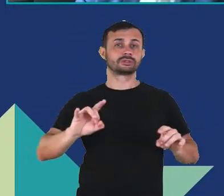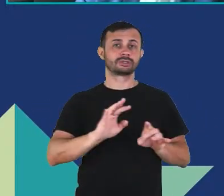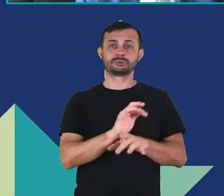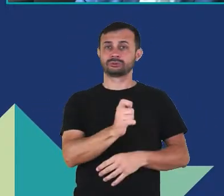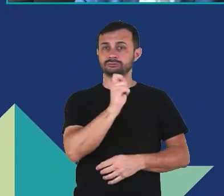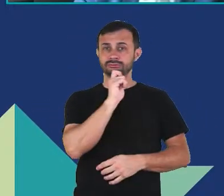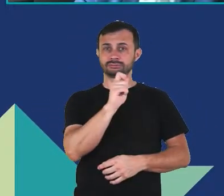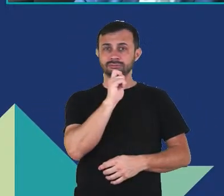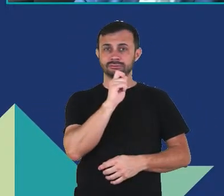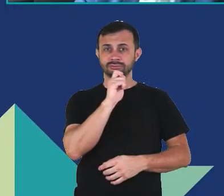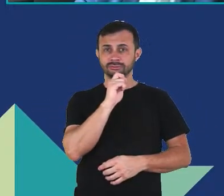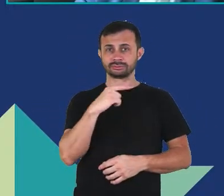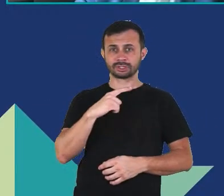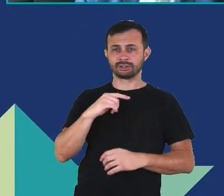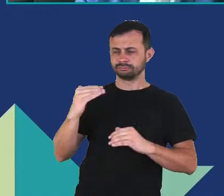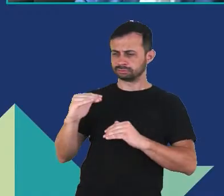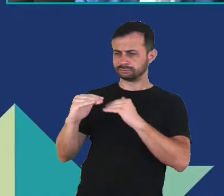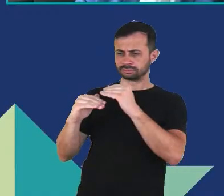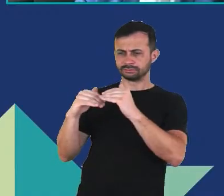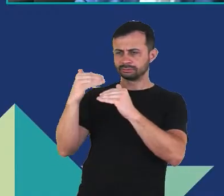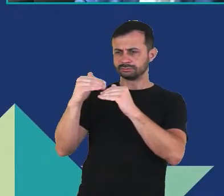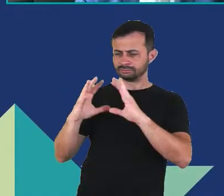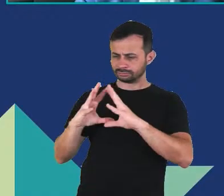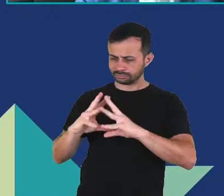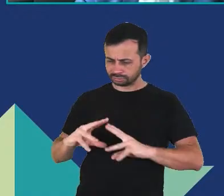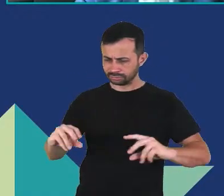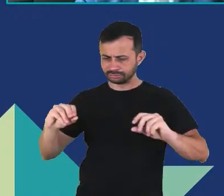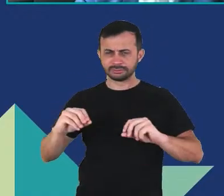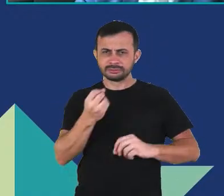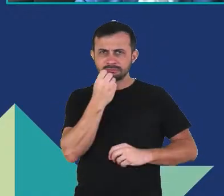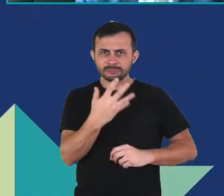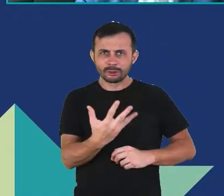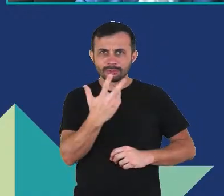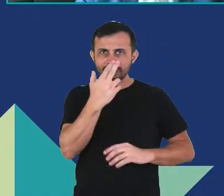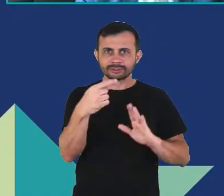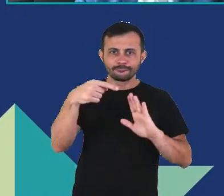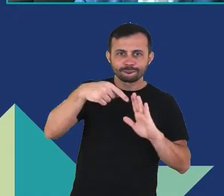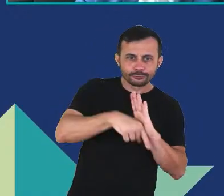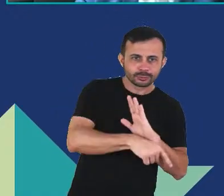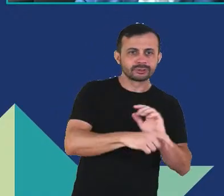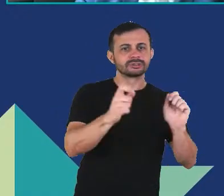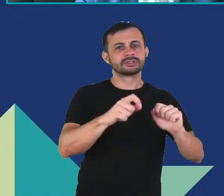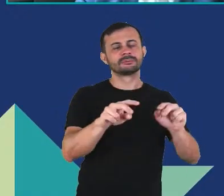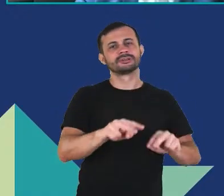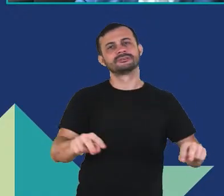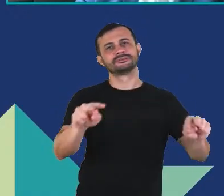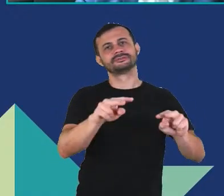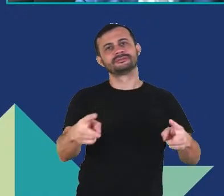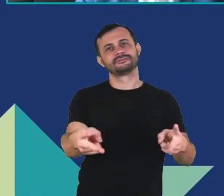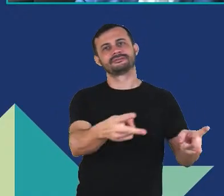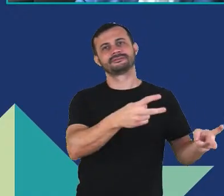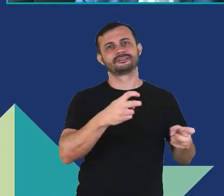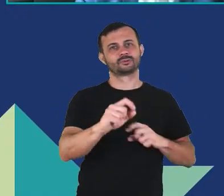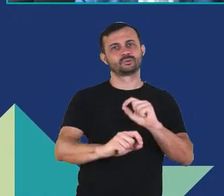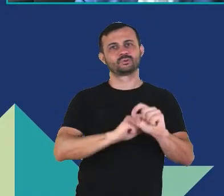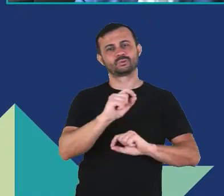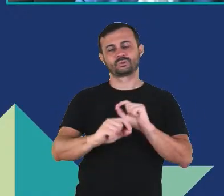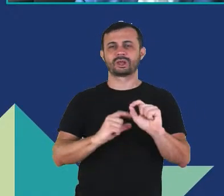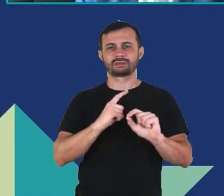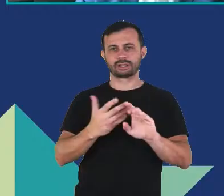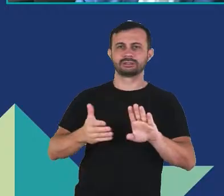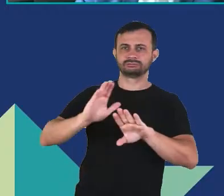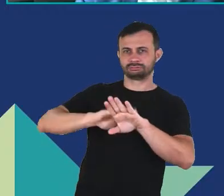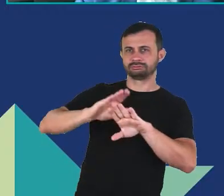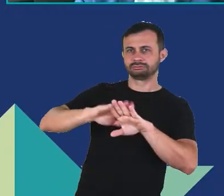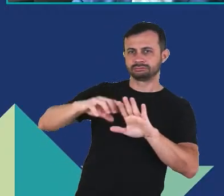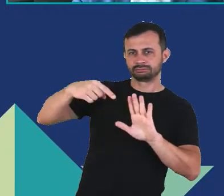so nice, actually in the background, I'm not sure if you're going to see it, but there's a perimeter dike for the entire facility,